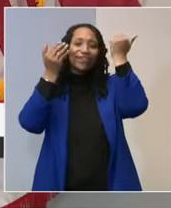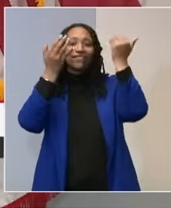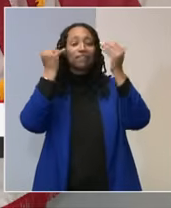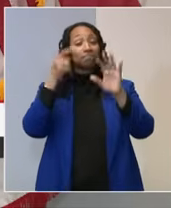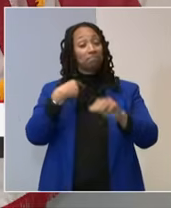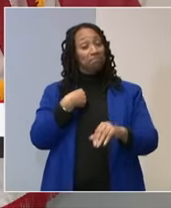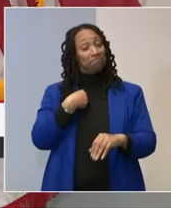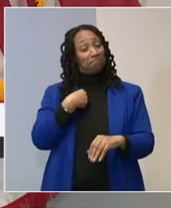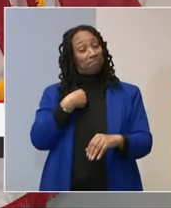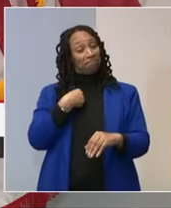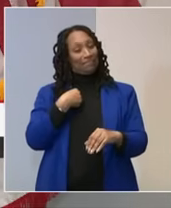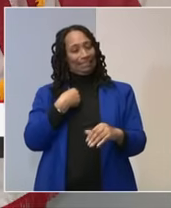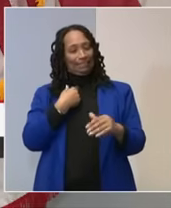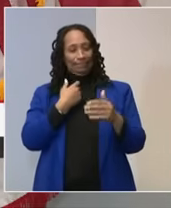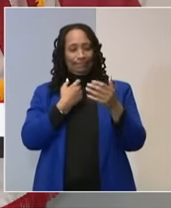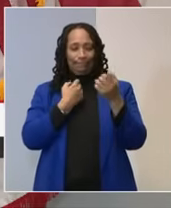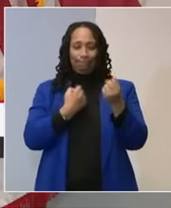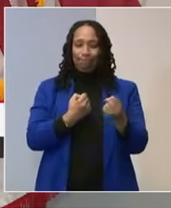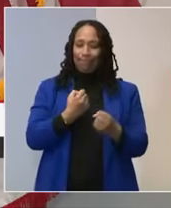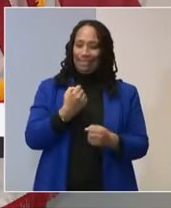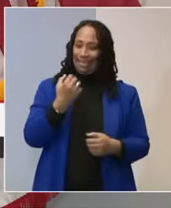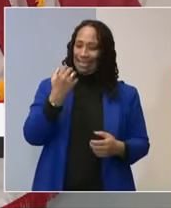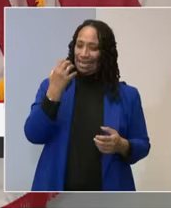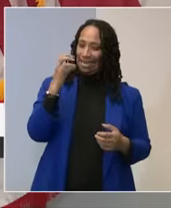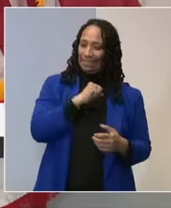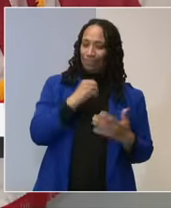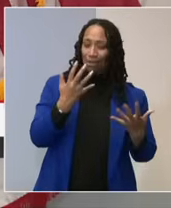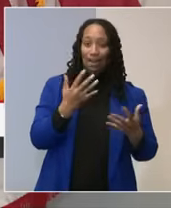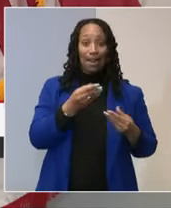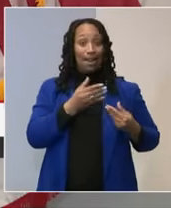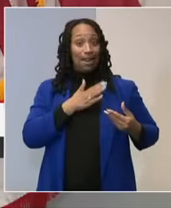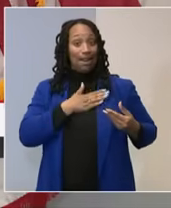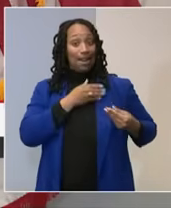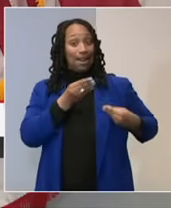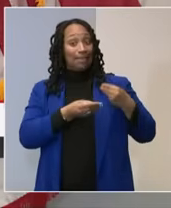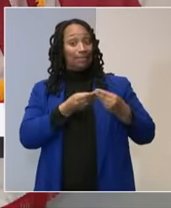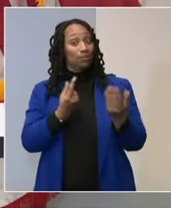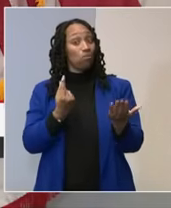of aspects of my kind of mayoral personality.